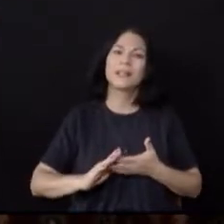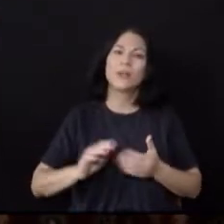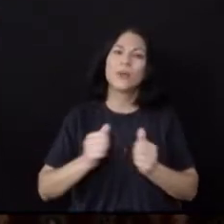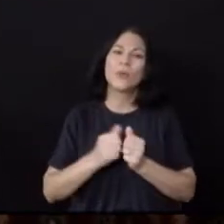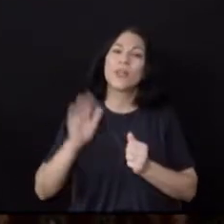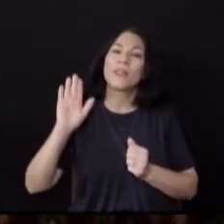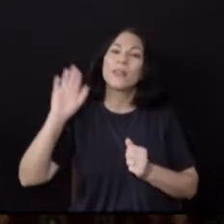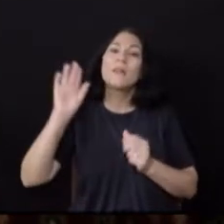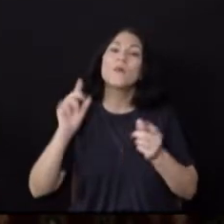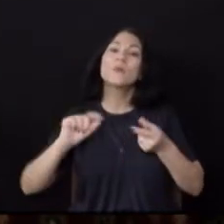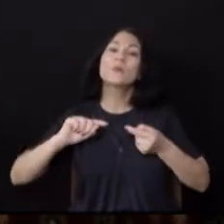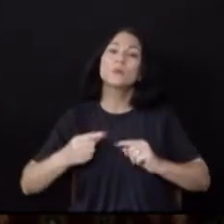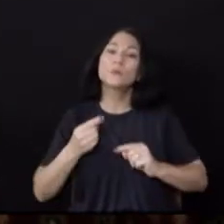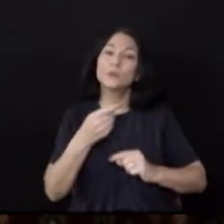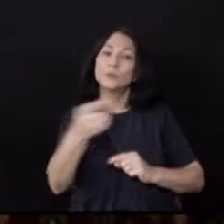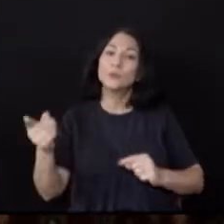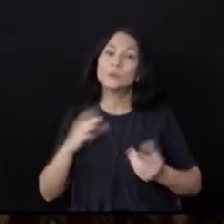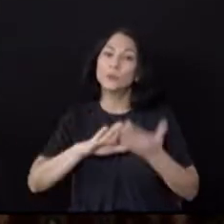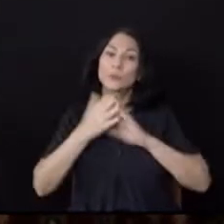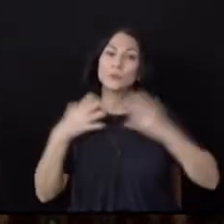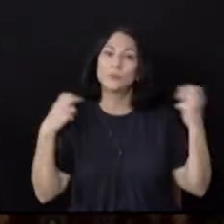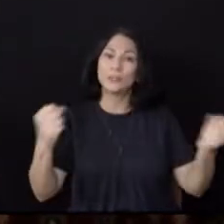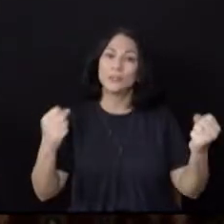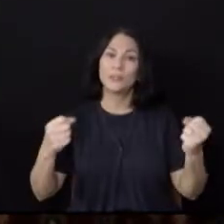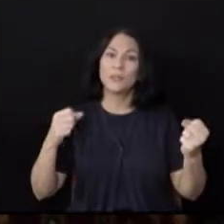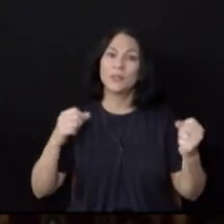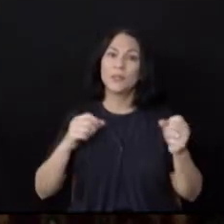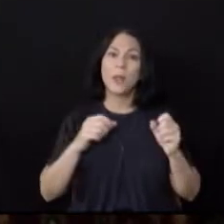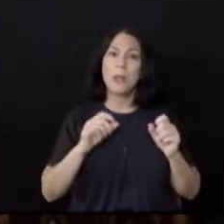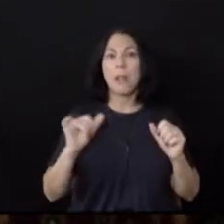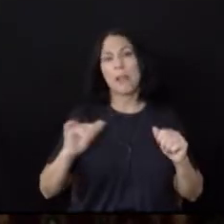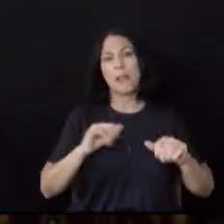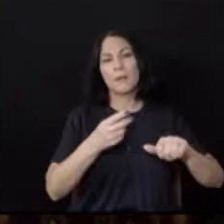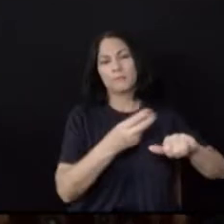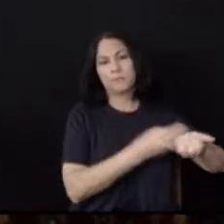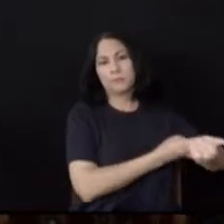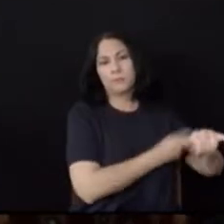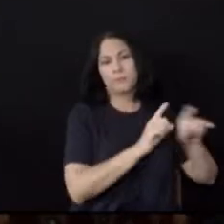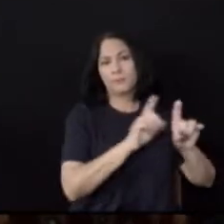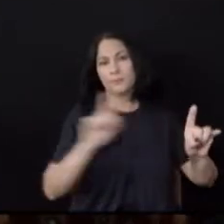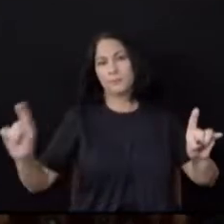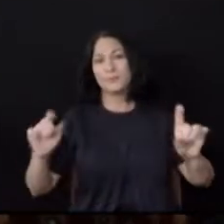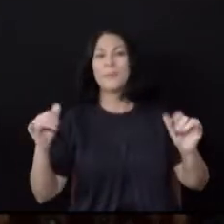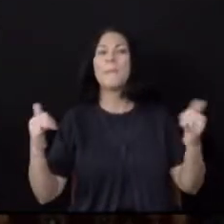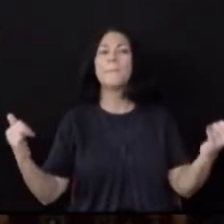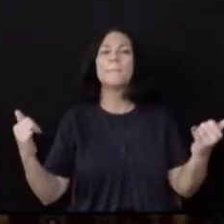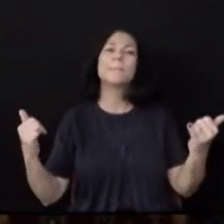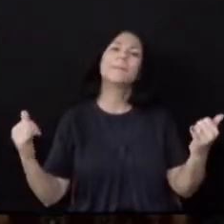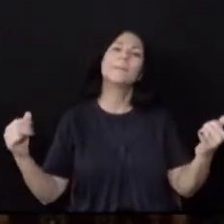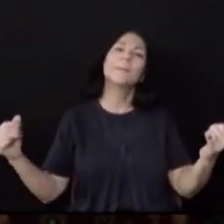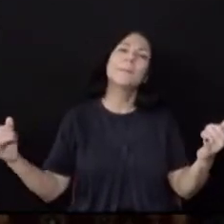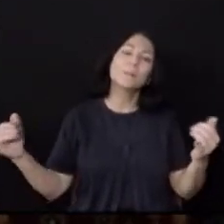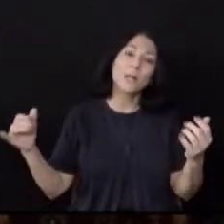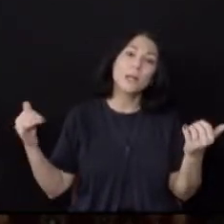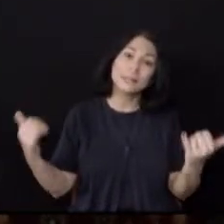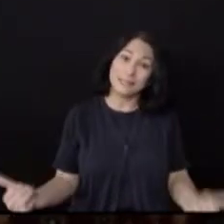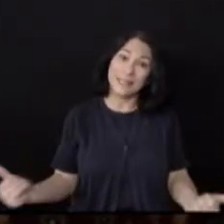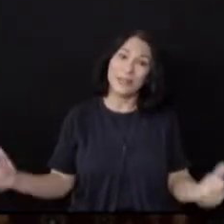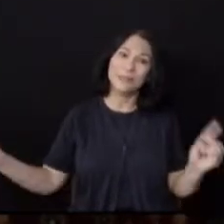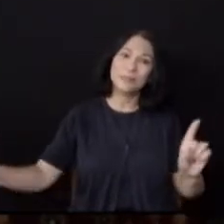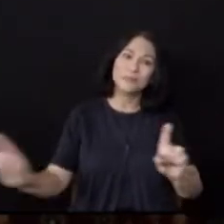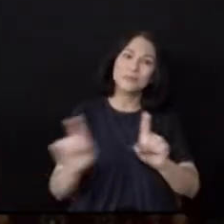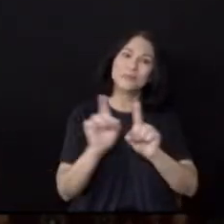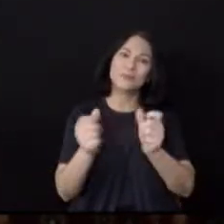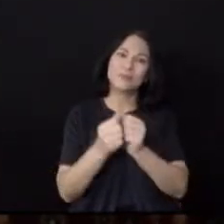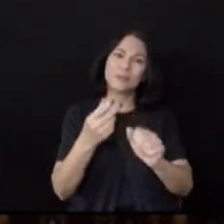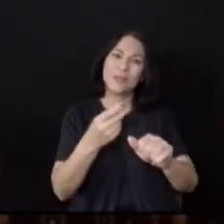healed. For you were straying like sheep, but have now returned to the shepherd and